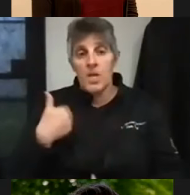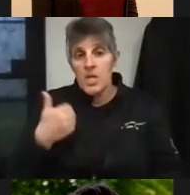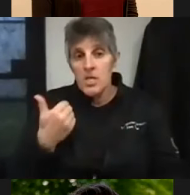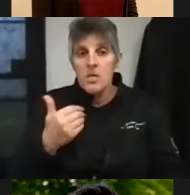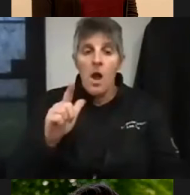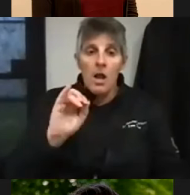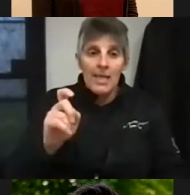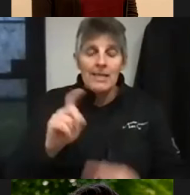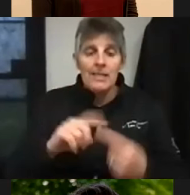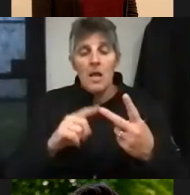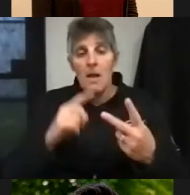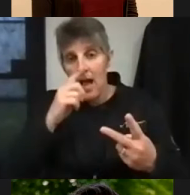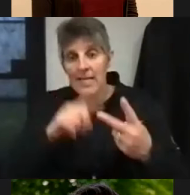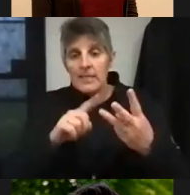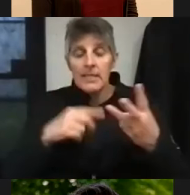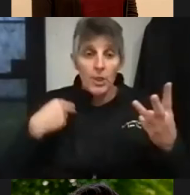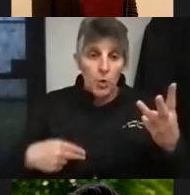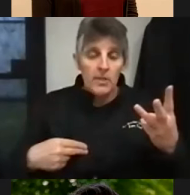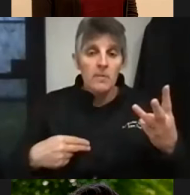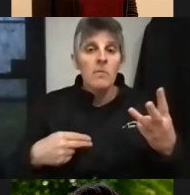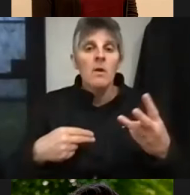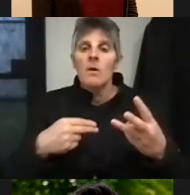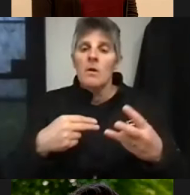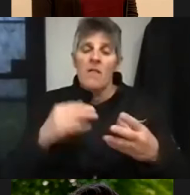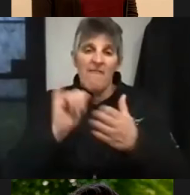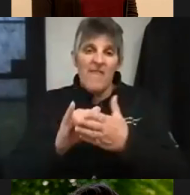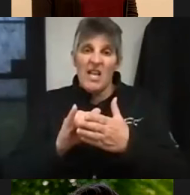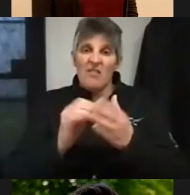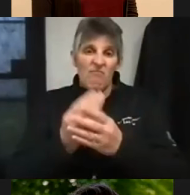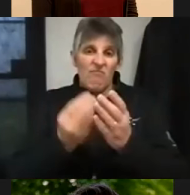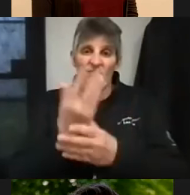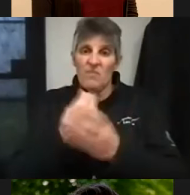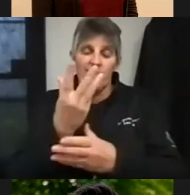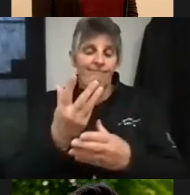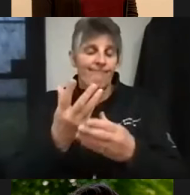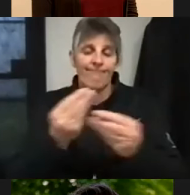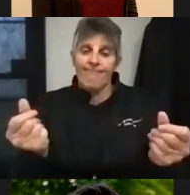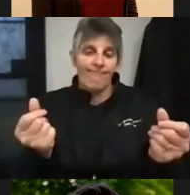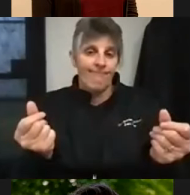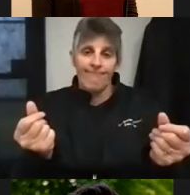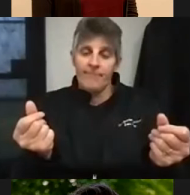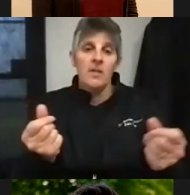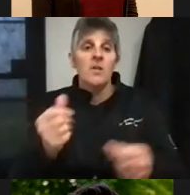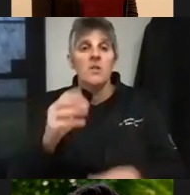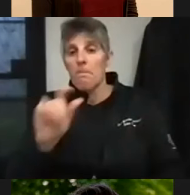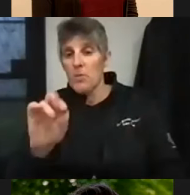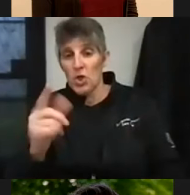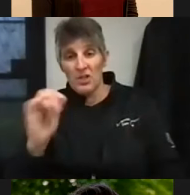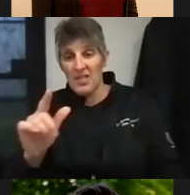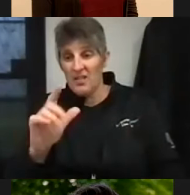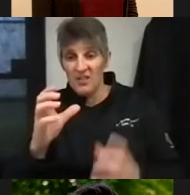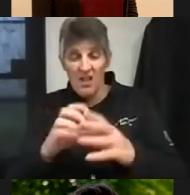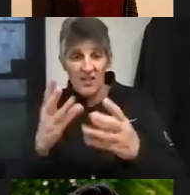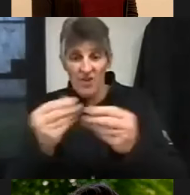lab mice, and humans, we lost the regenerative capability from motor glial cells. So motor glial cell, when there is a loss of